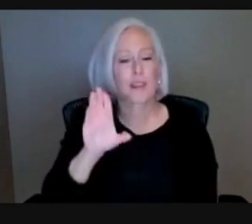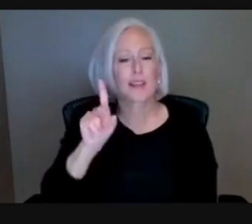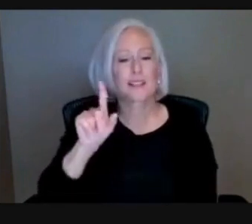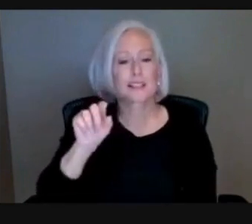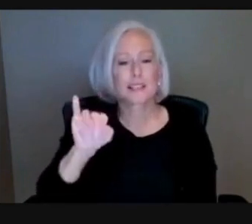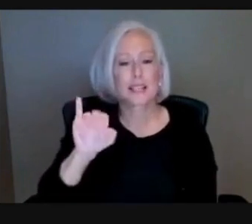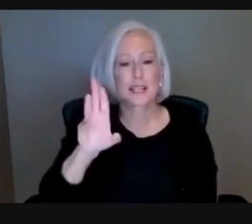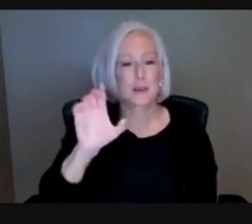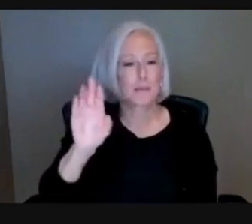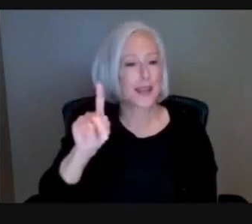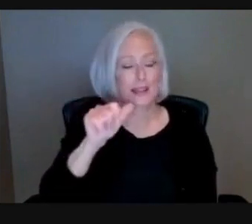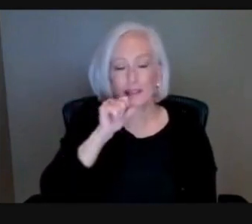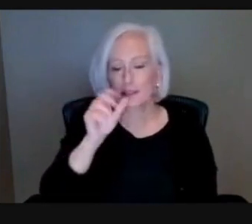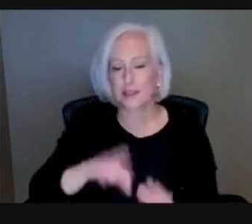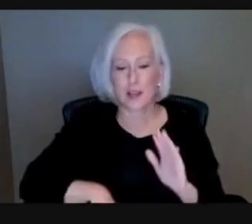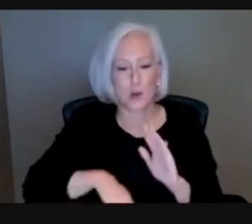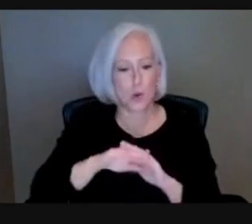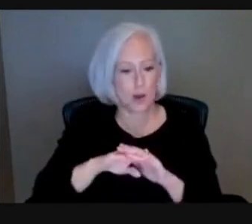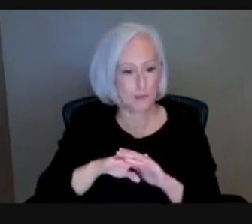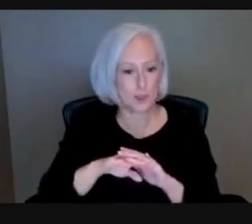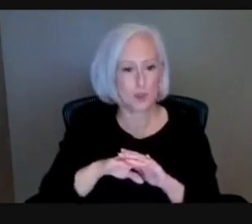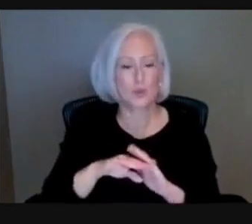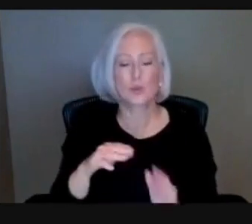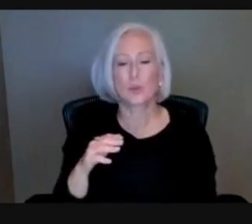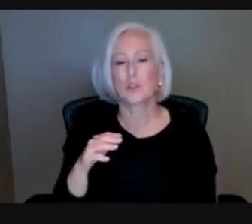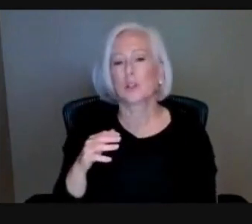up to 50%. That is definitely for